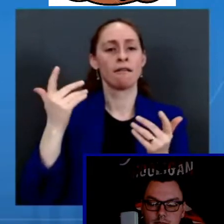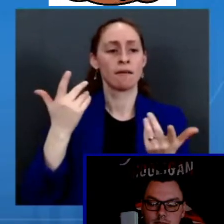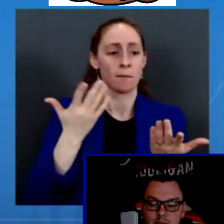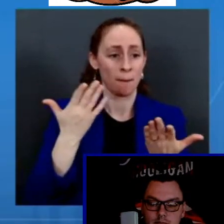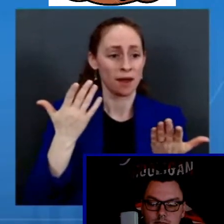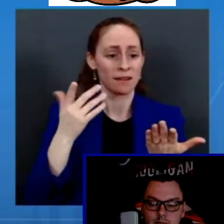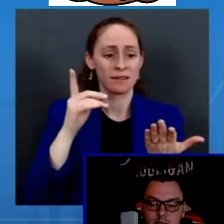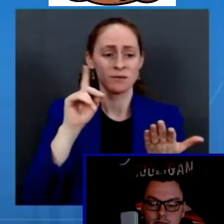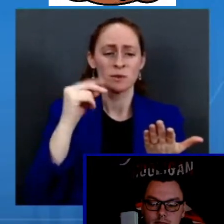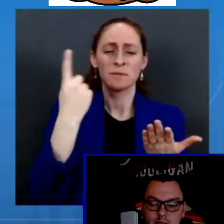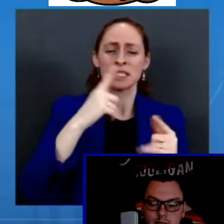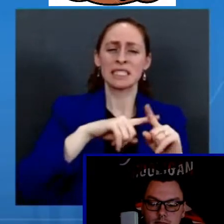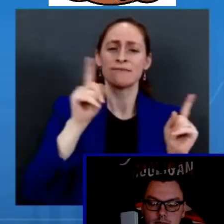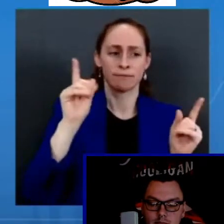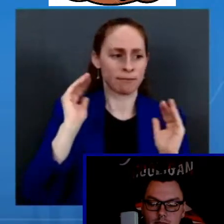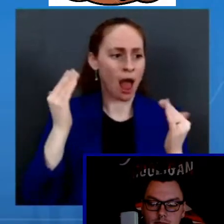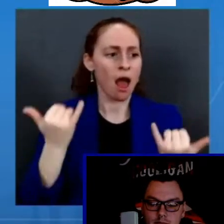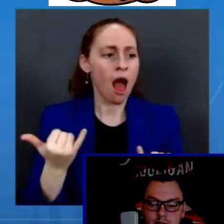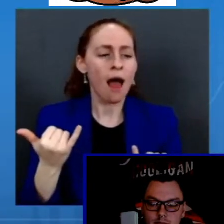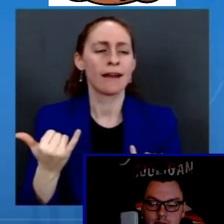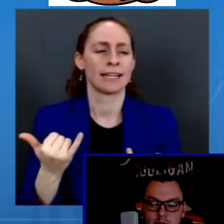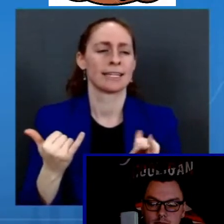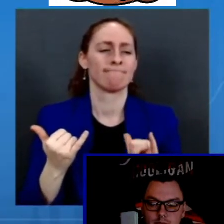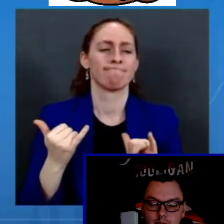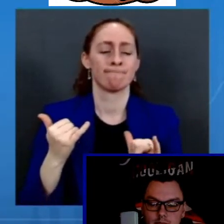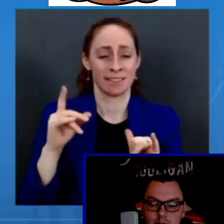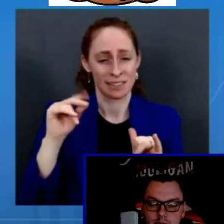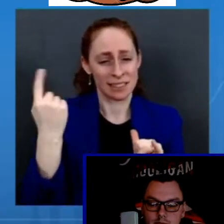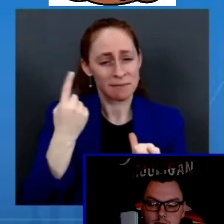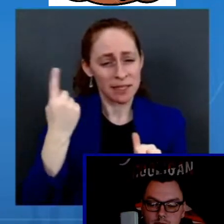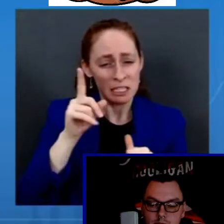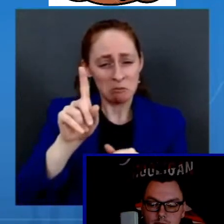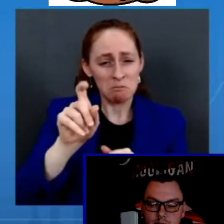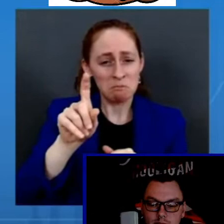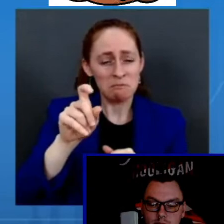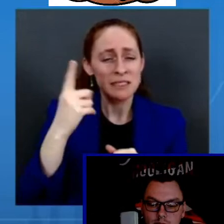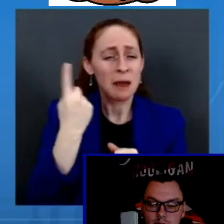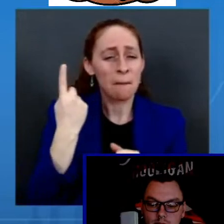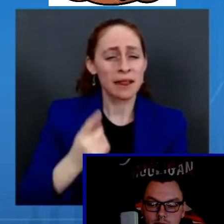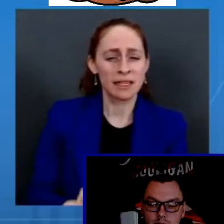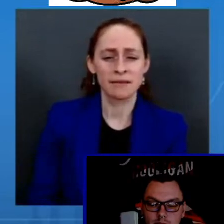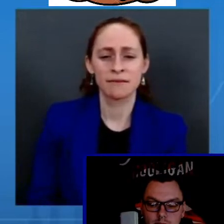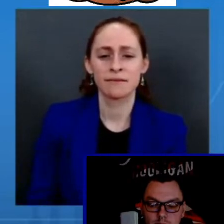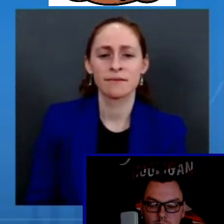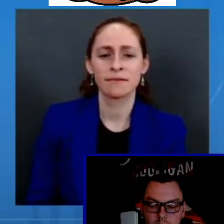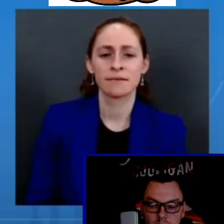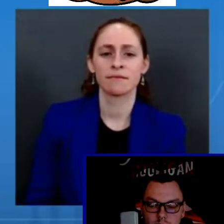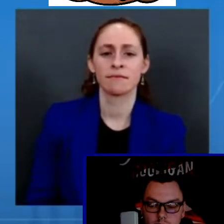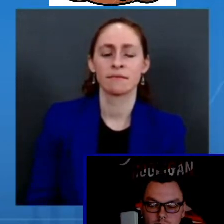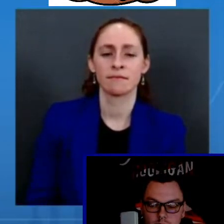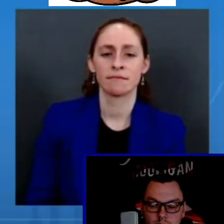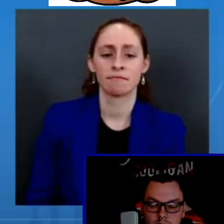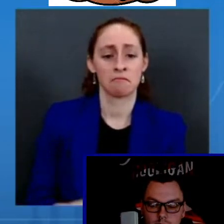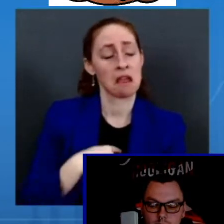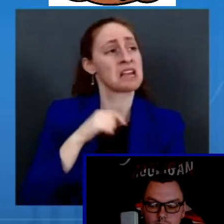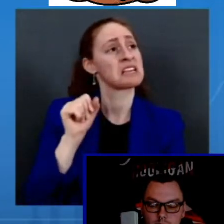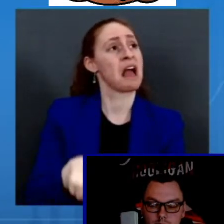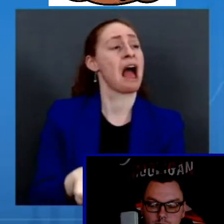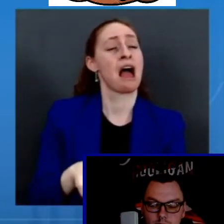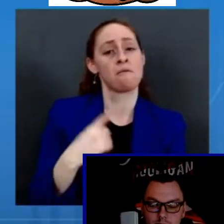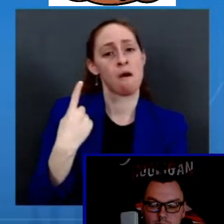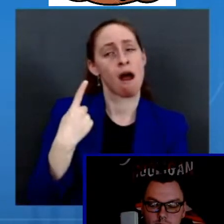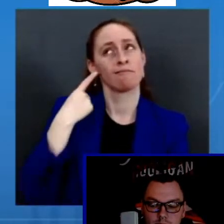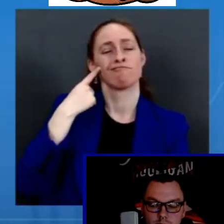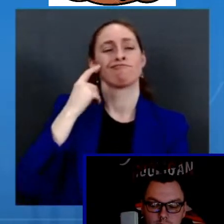Well, I don't think I can pick out one thing that we could have done. Anytime that you put the effort that we're putting in, we